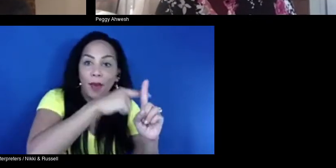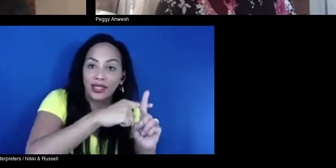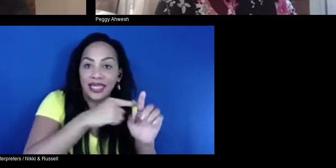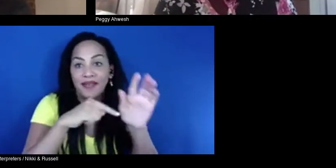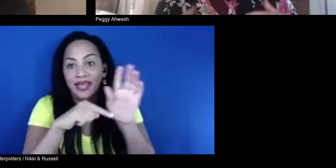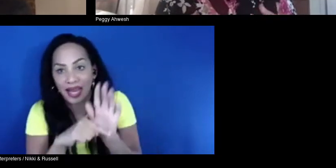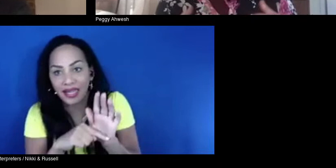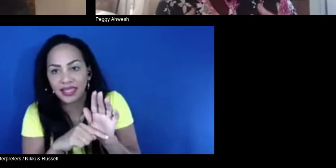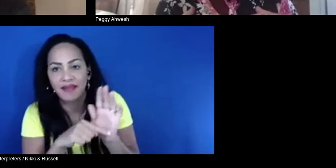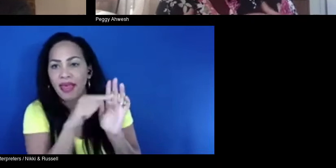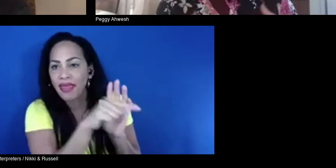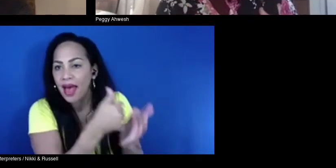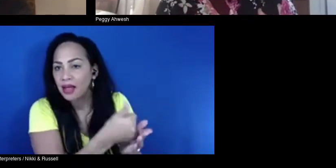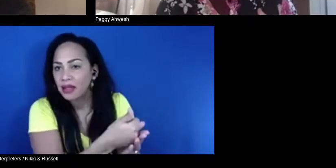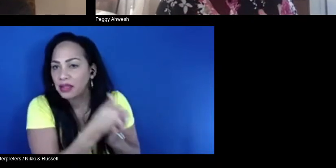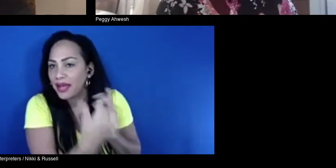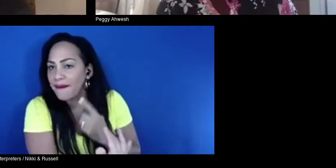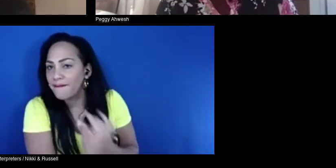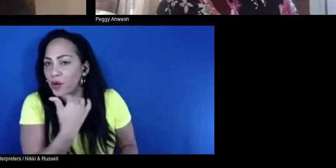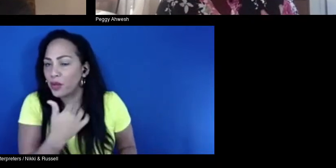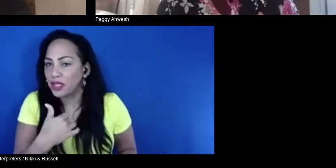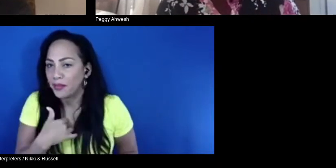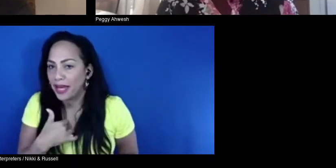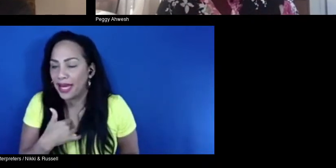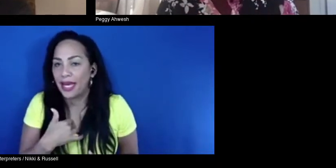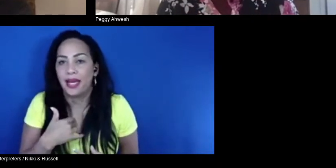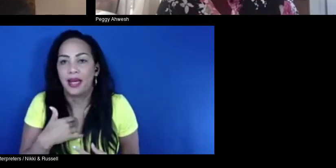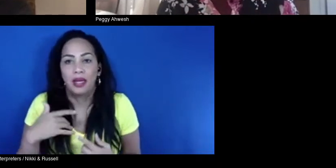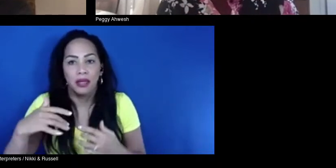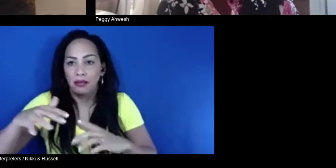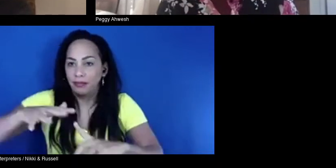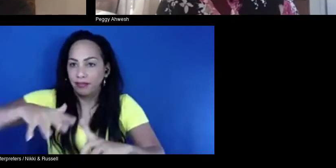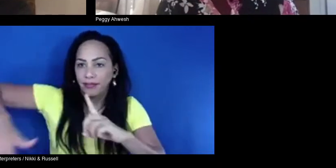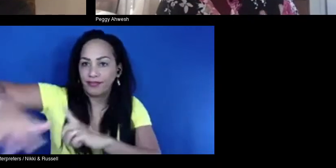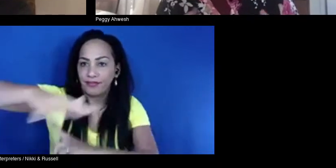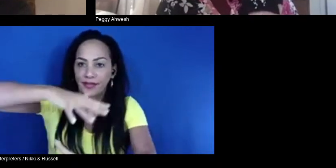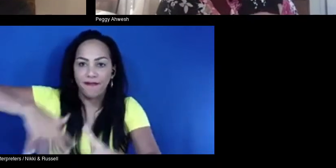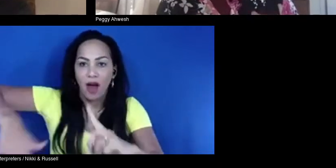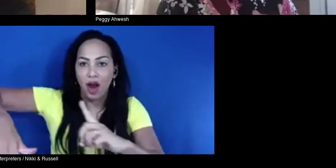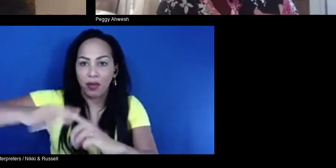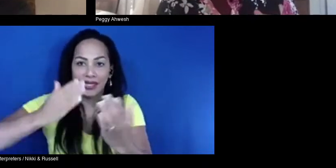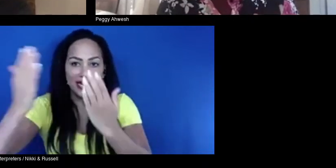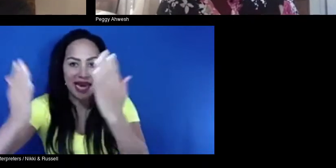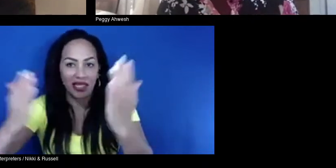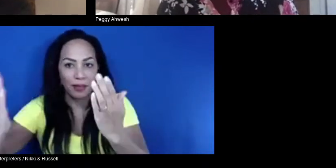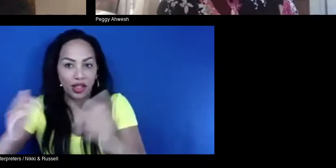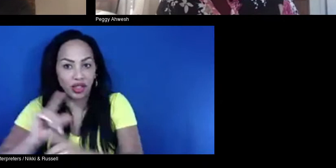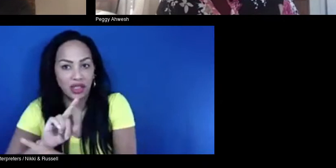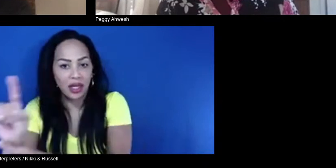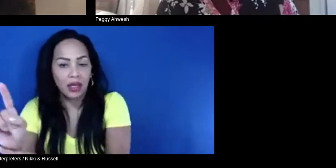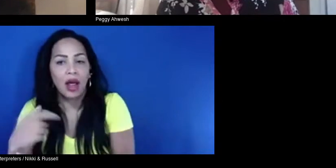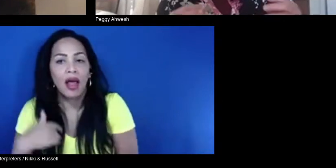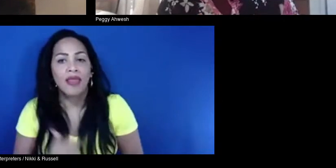later. The human scale. And I was very interested in